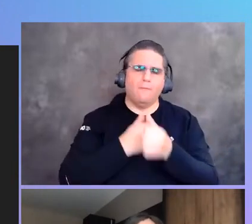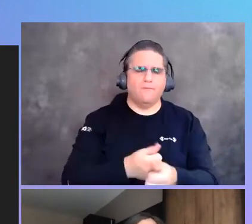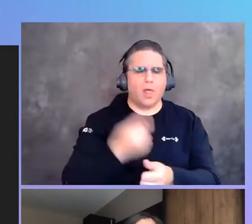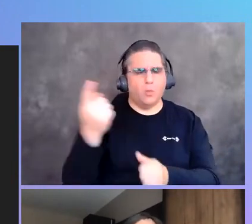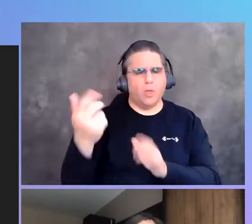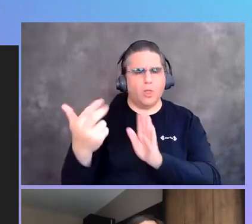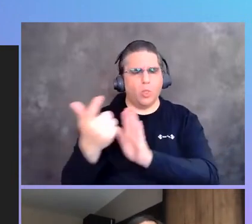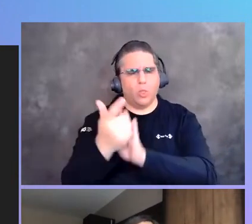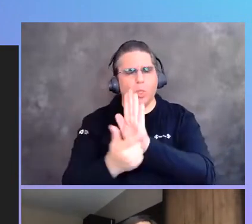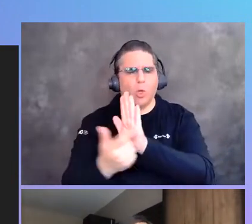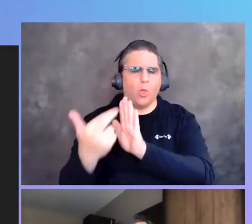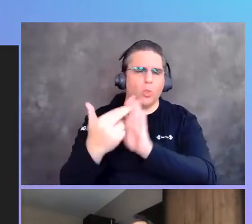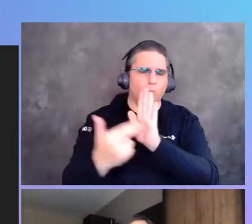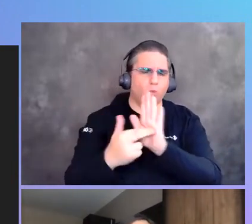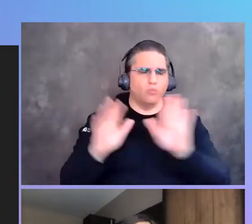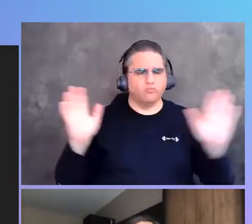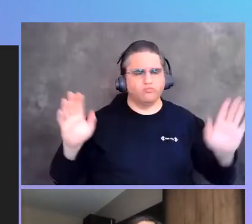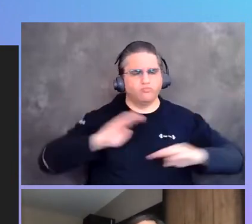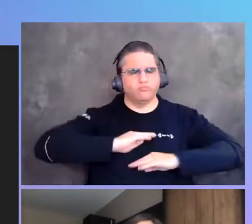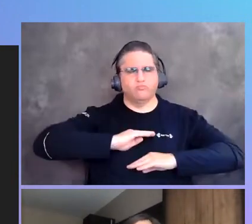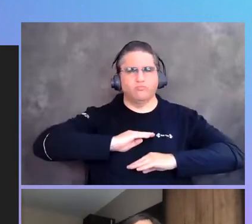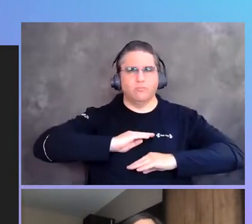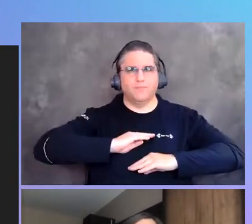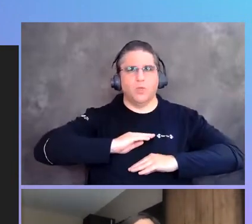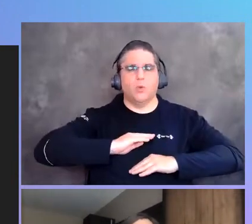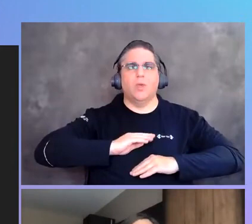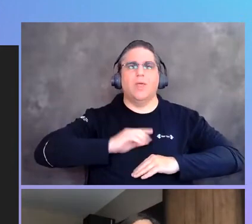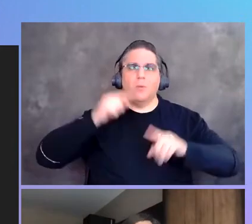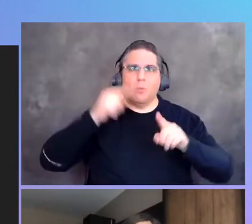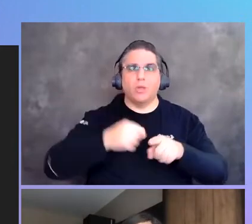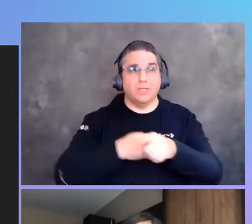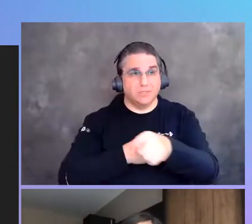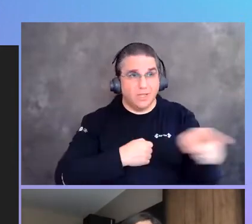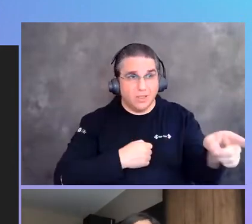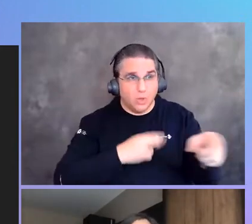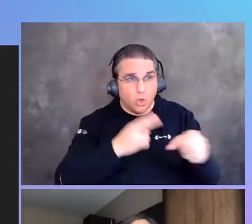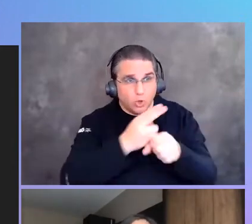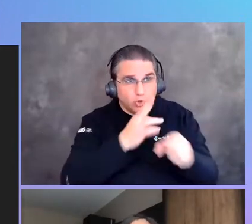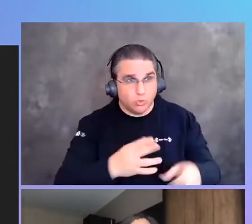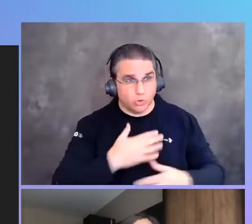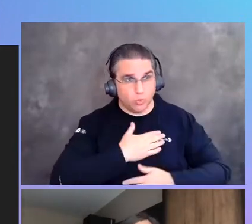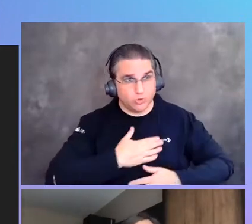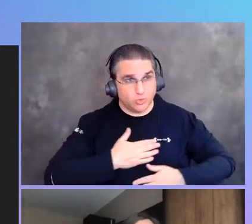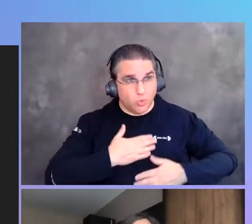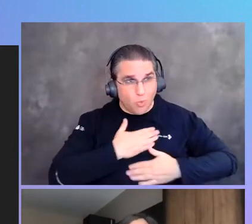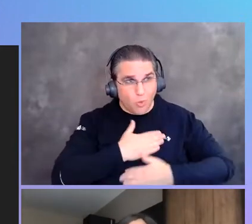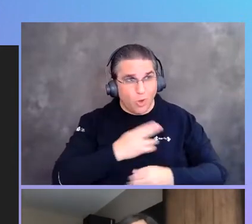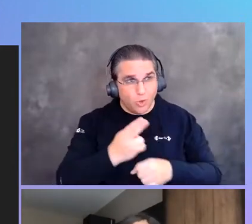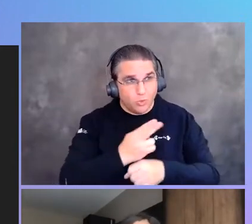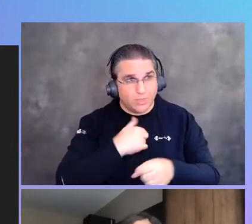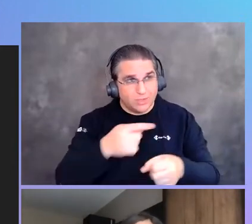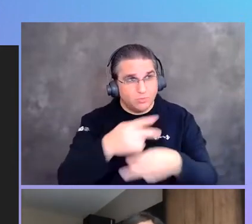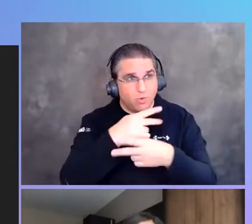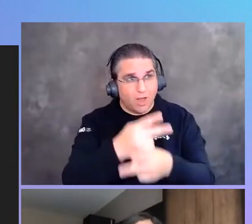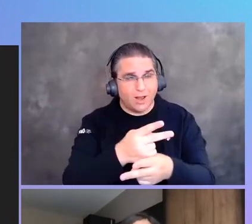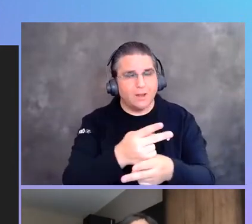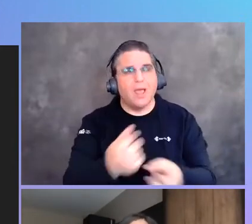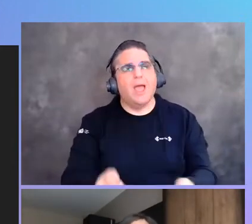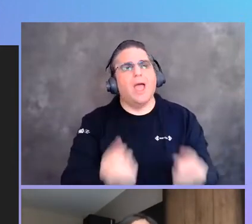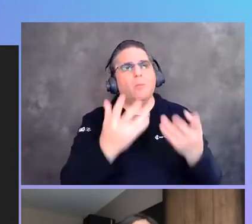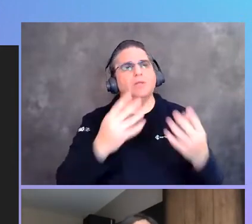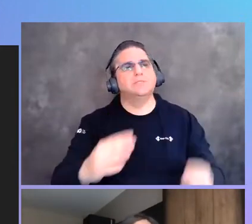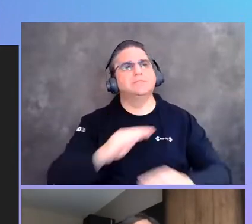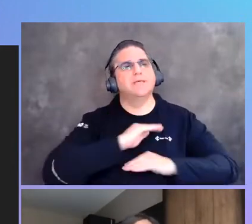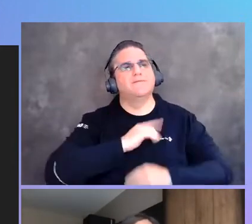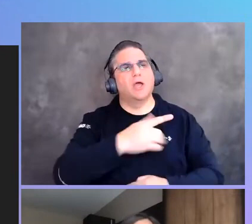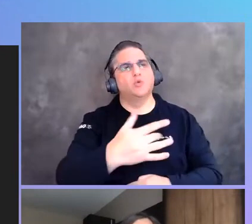standard requirement, to, is someone enjoying the product? What is the level of satisfaction in using this digital product?